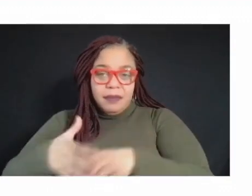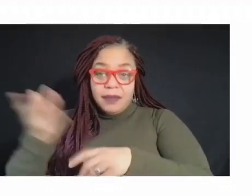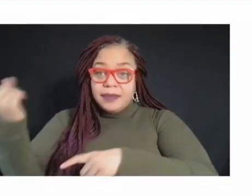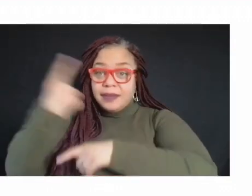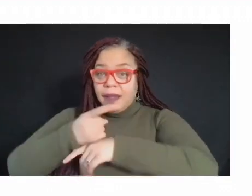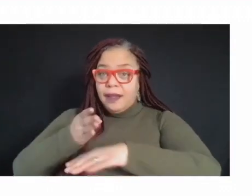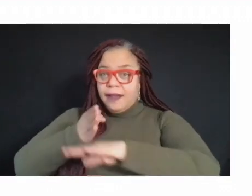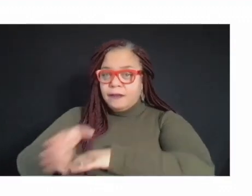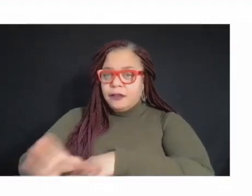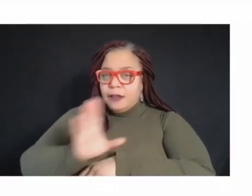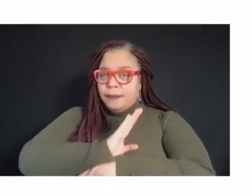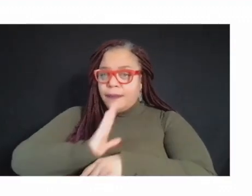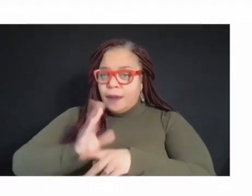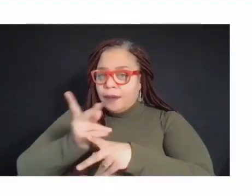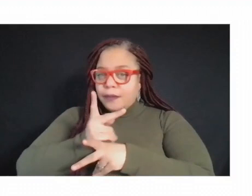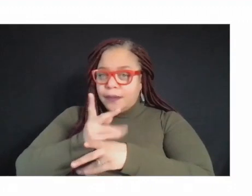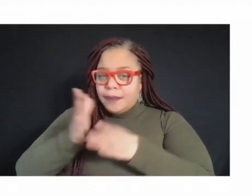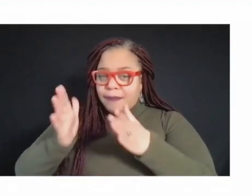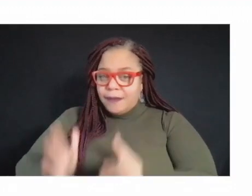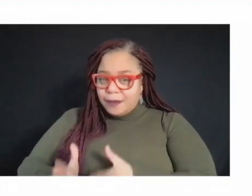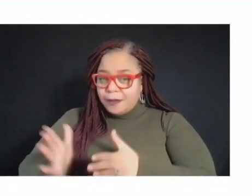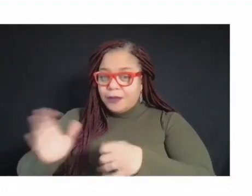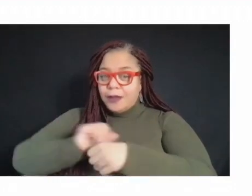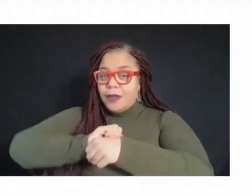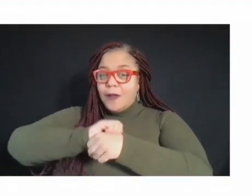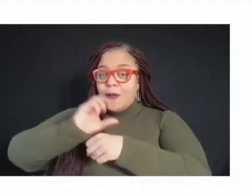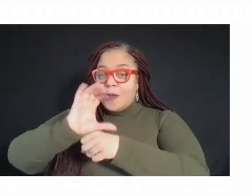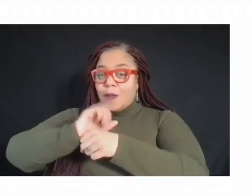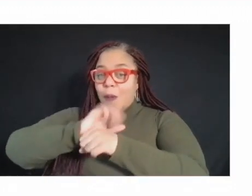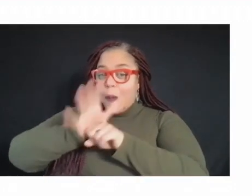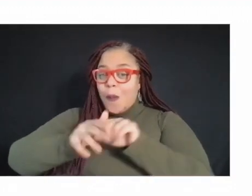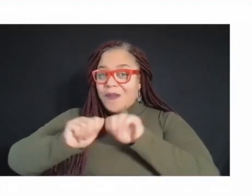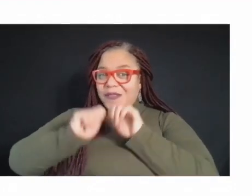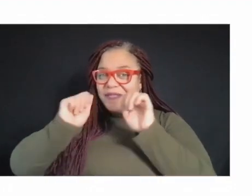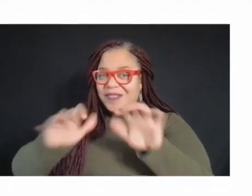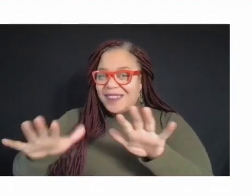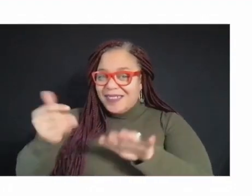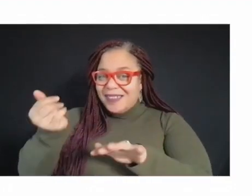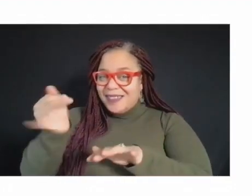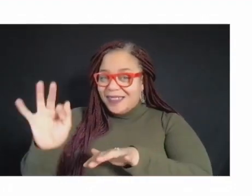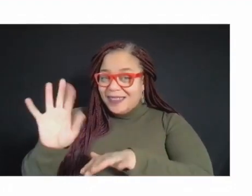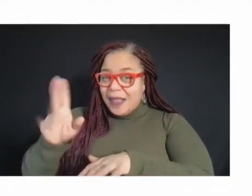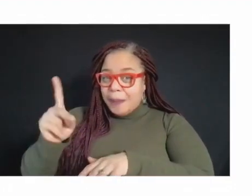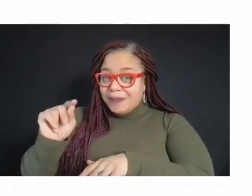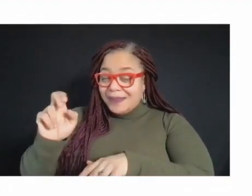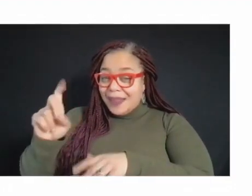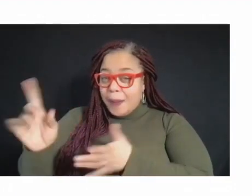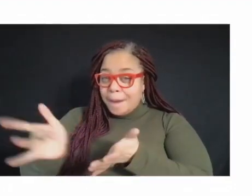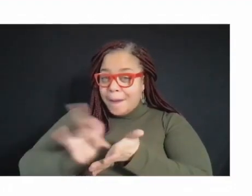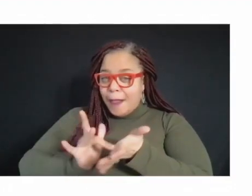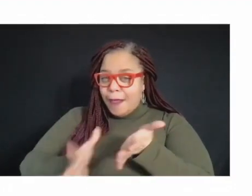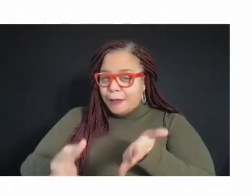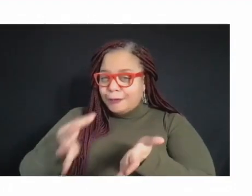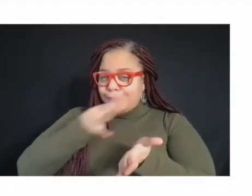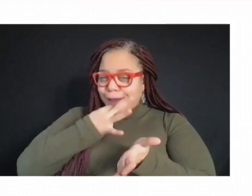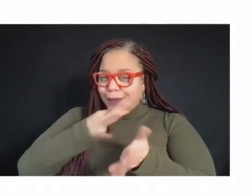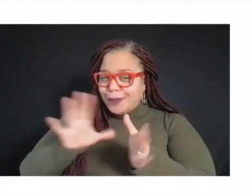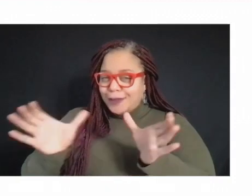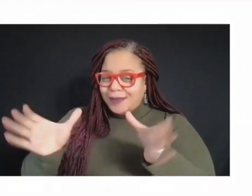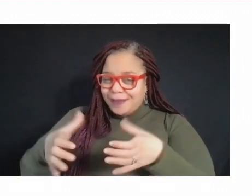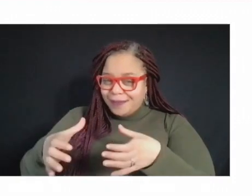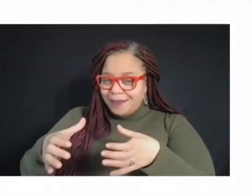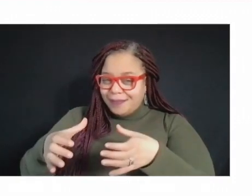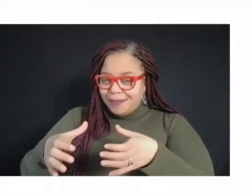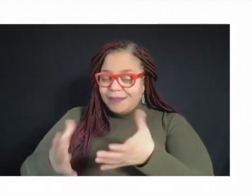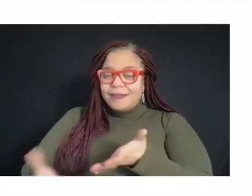update. Medical experts were convened to review and comment on some of the misleading claims that were circulating in